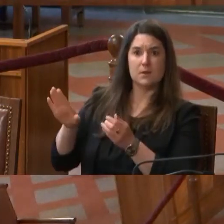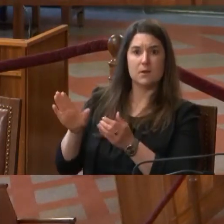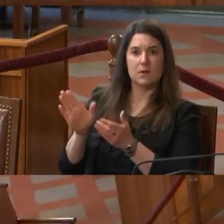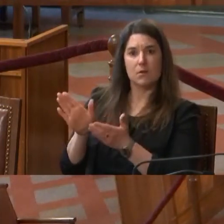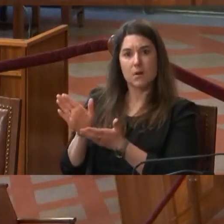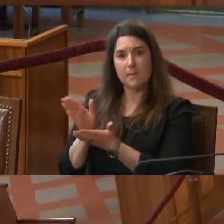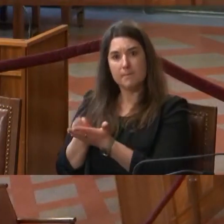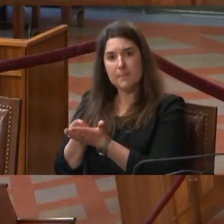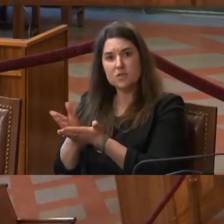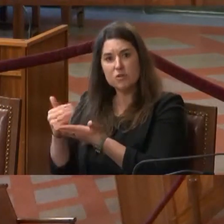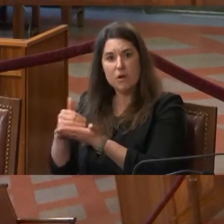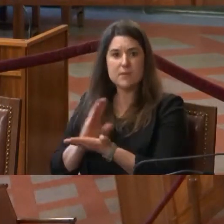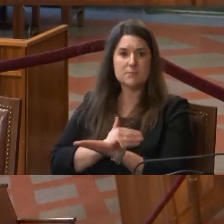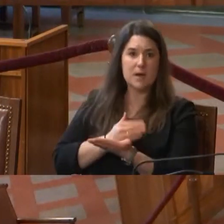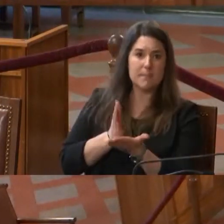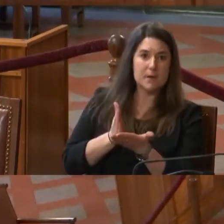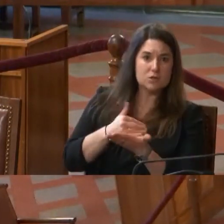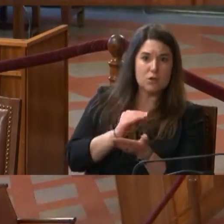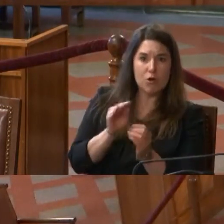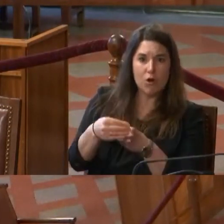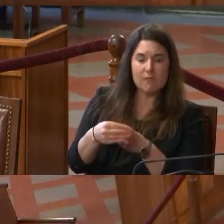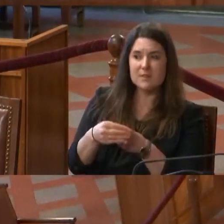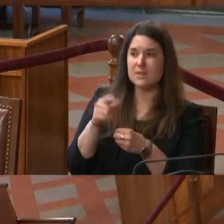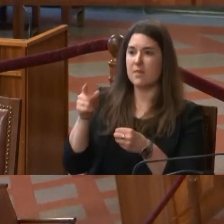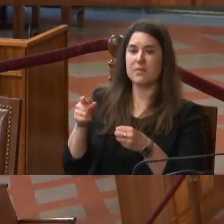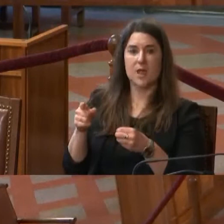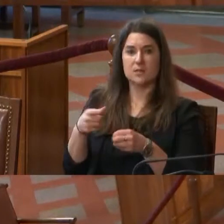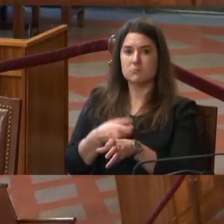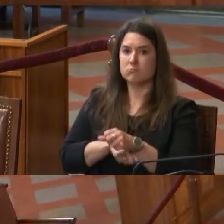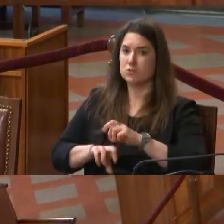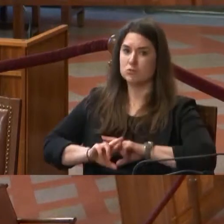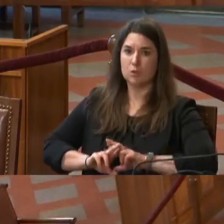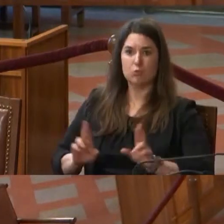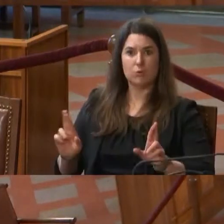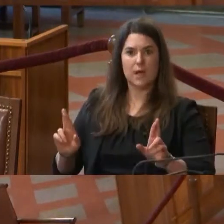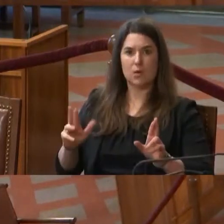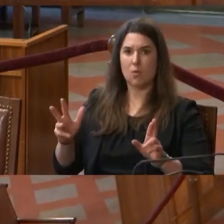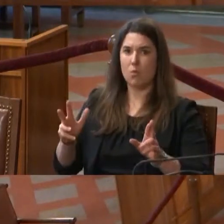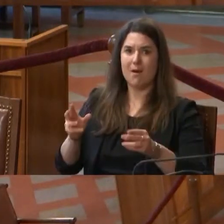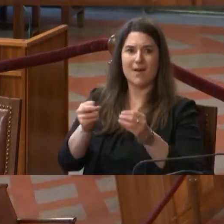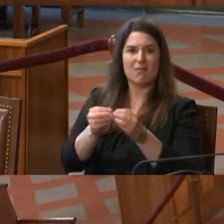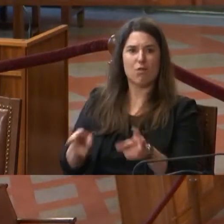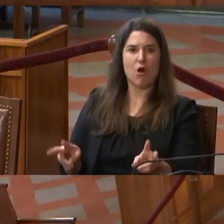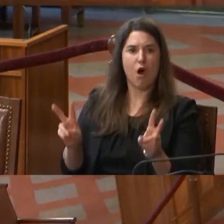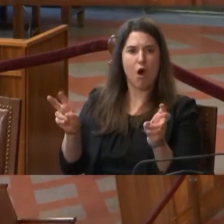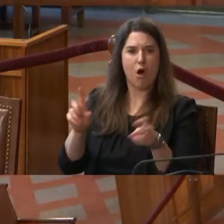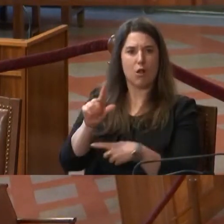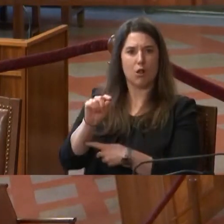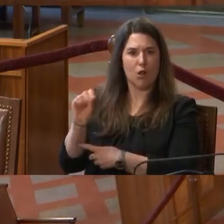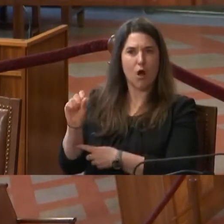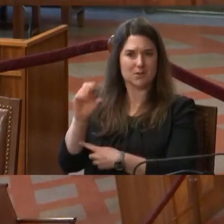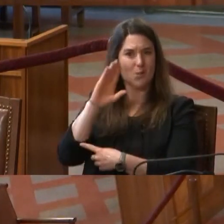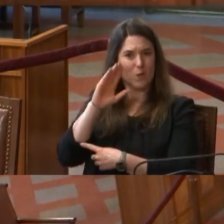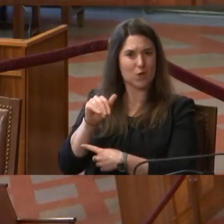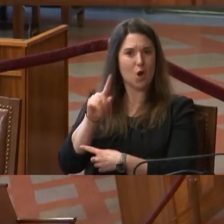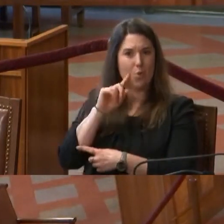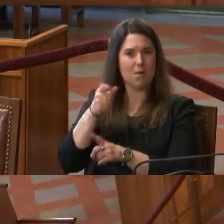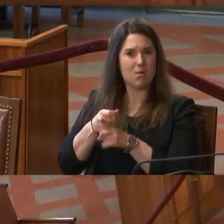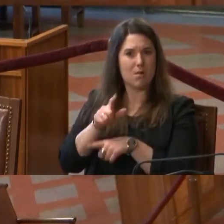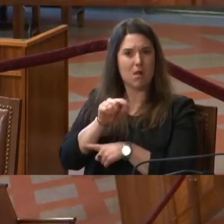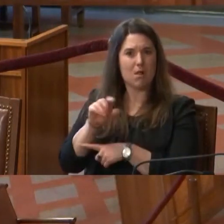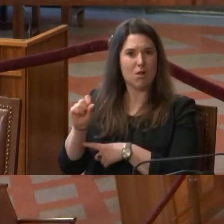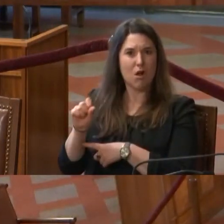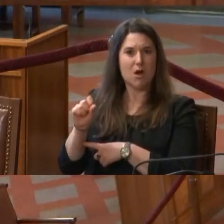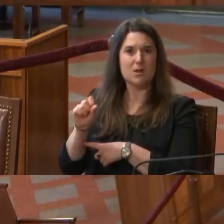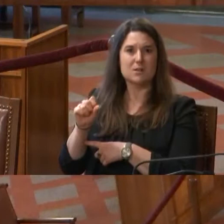our budget office, and this is just to get prepared for what type of loss we know we're going to take a loss with